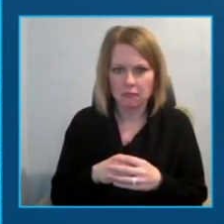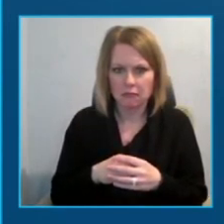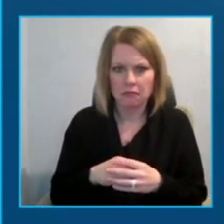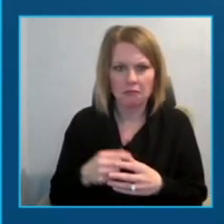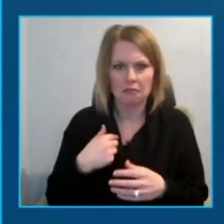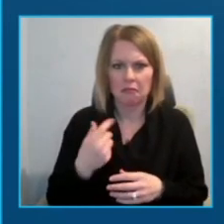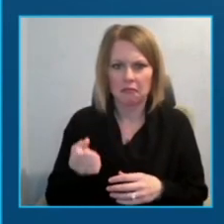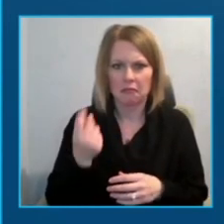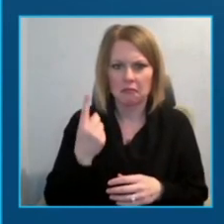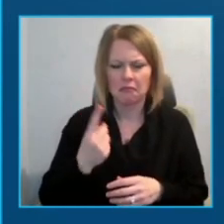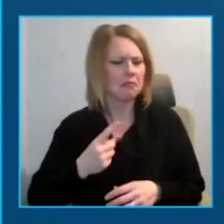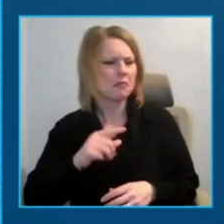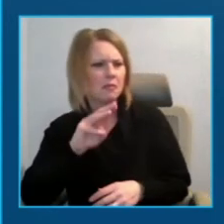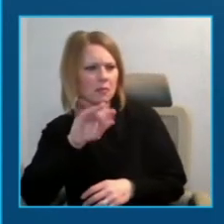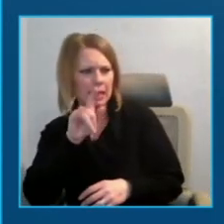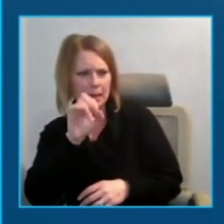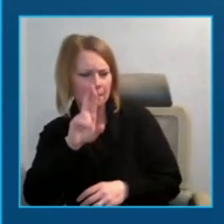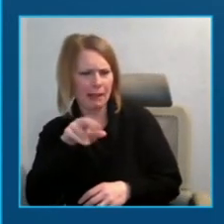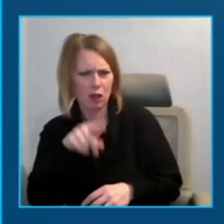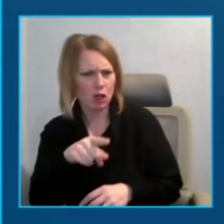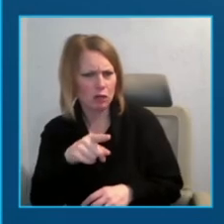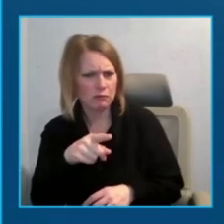I'm sorry, I missed all of that. I'm muted.